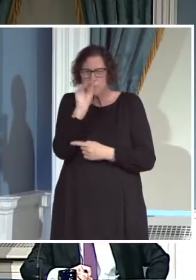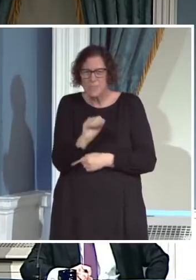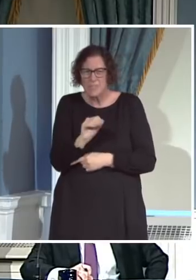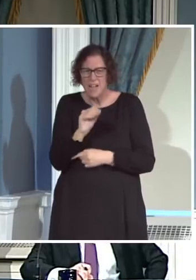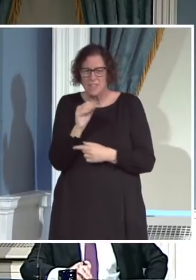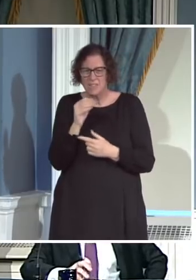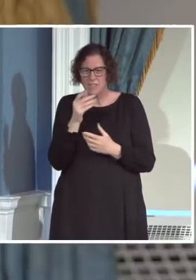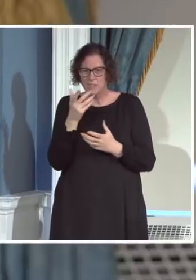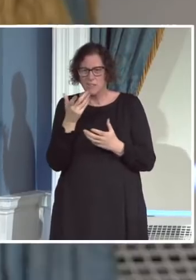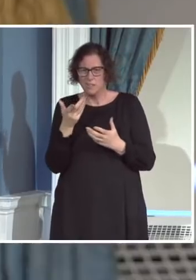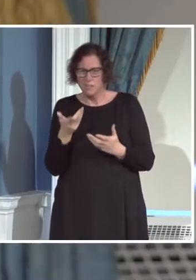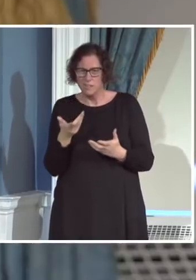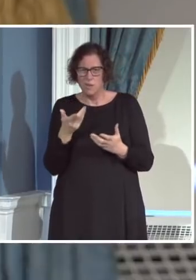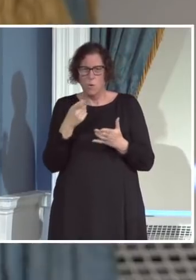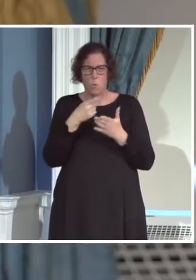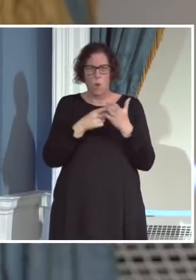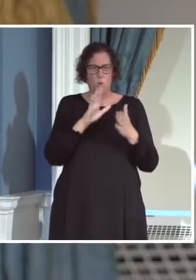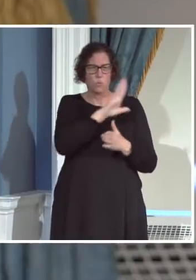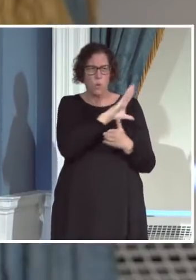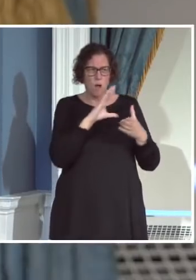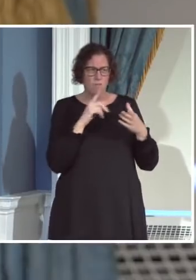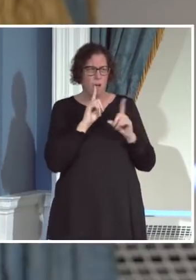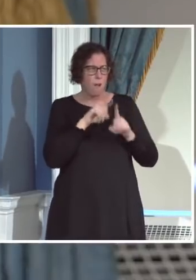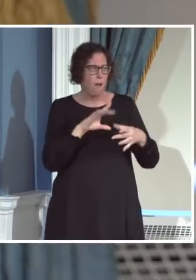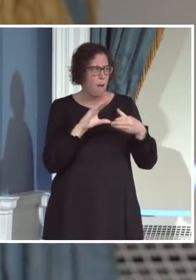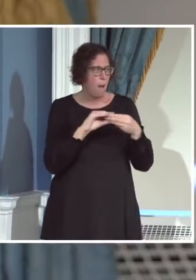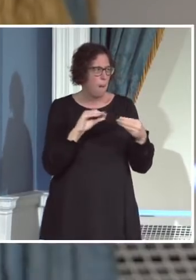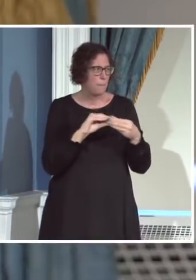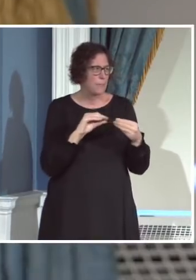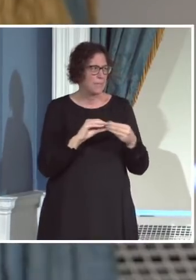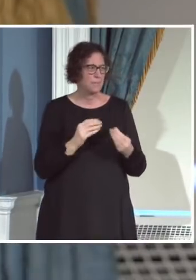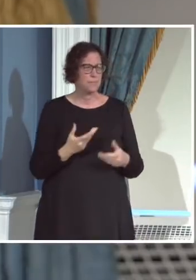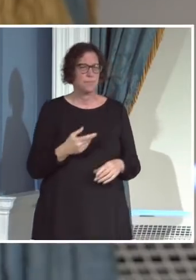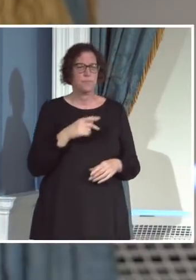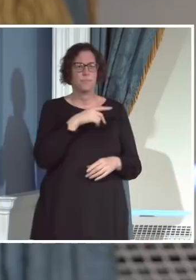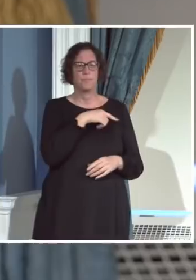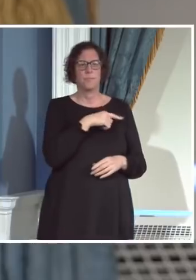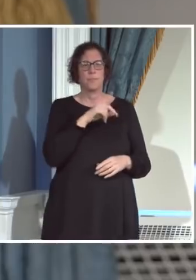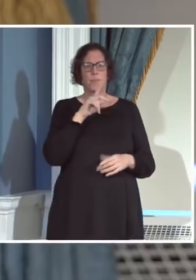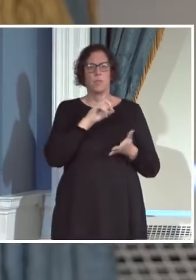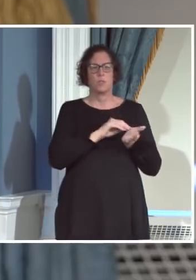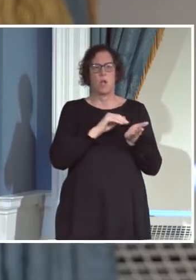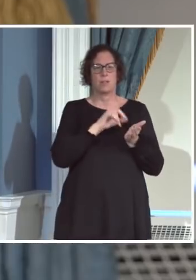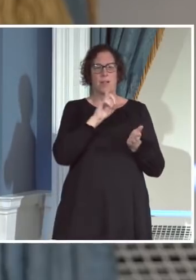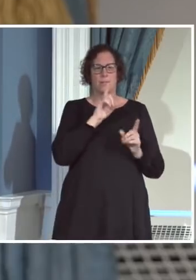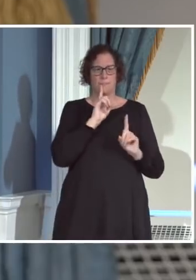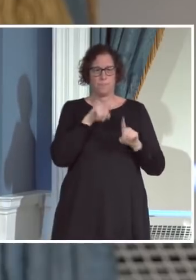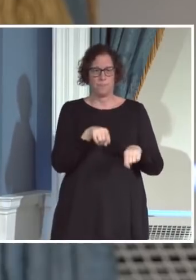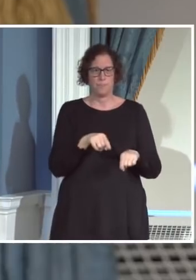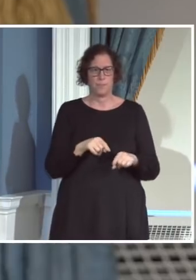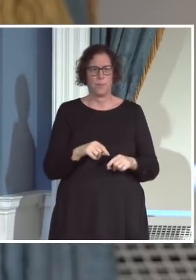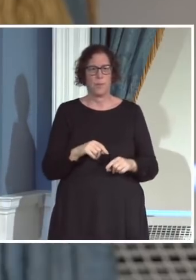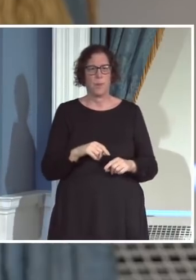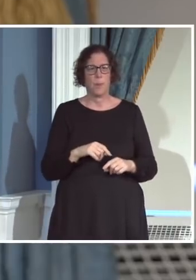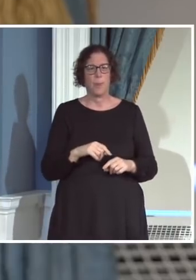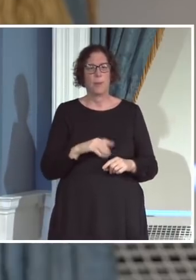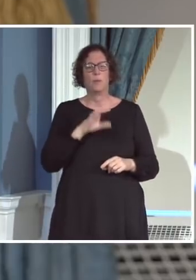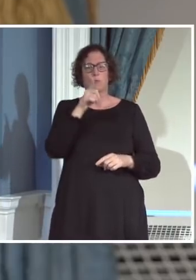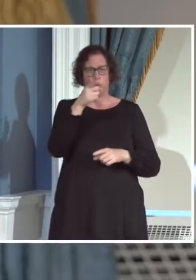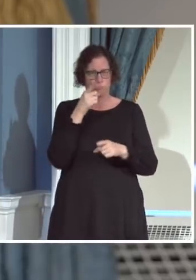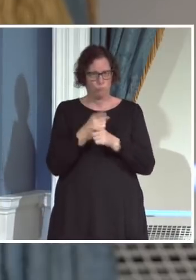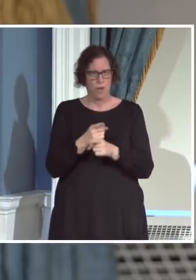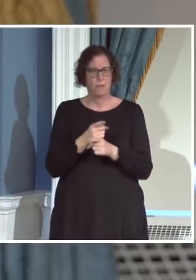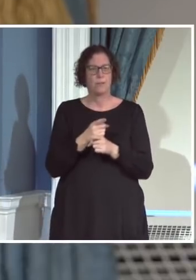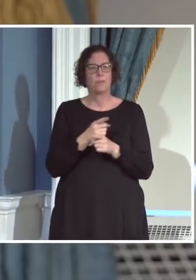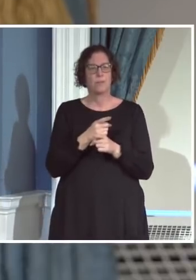Yes, the governor is right. In fact, the estimates that I've seen are closer to 15%. But the issue is that you don't know when people